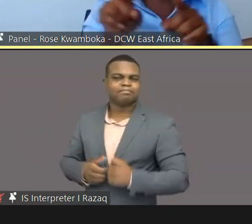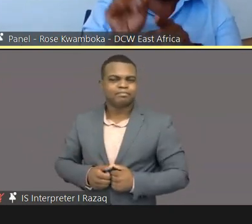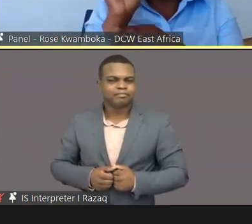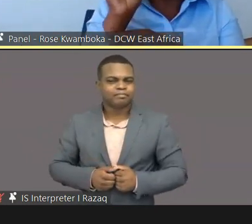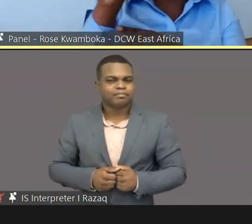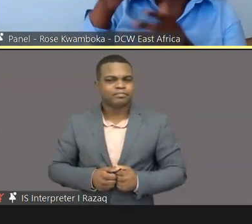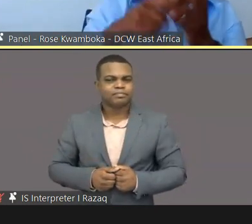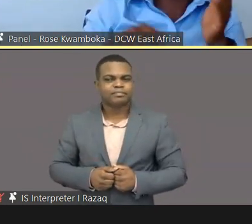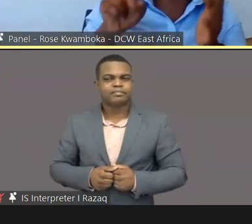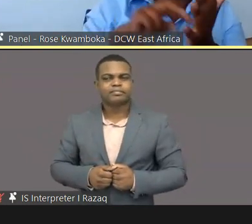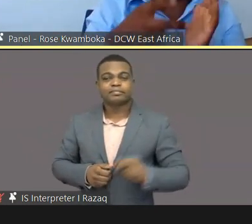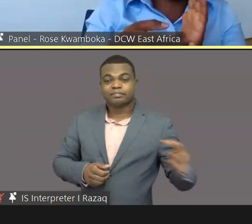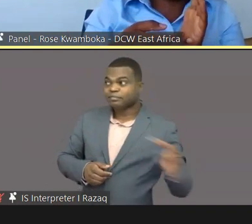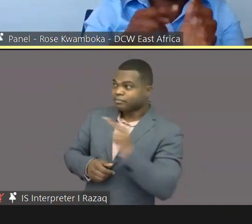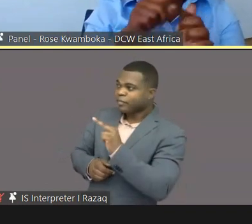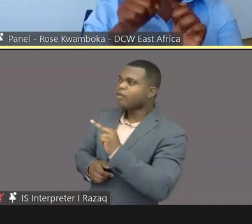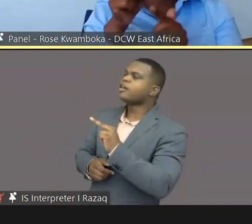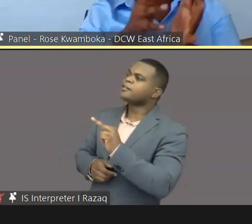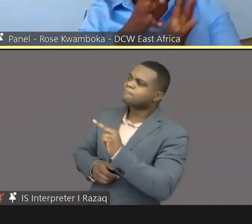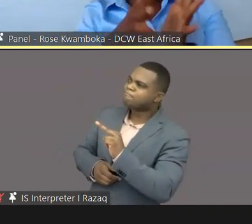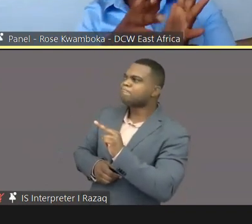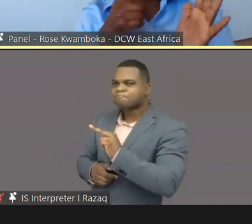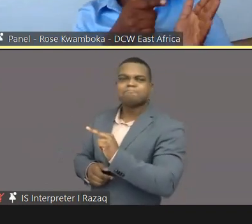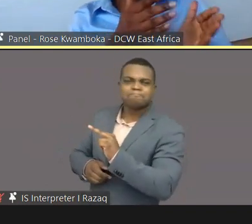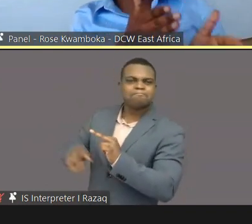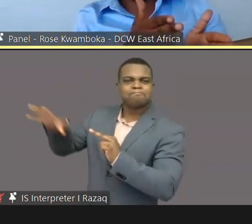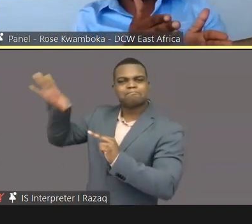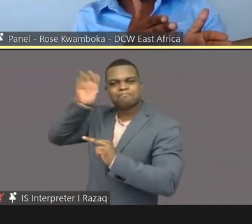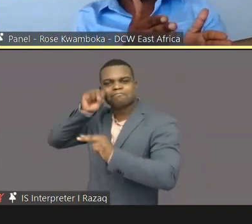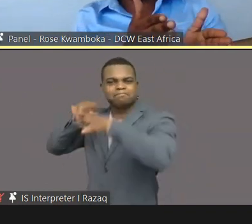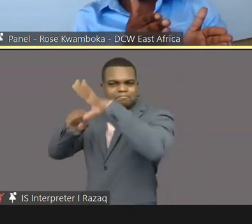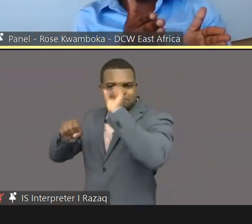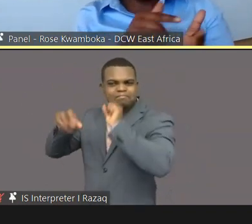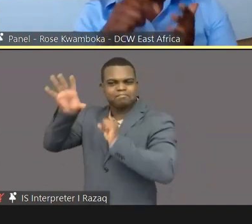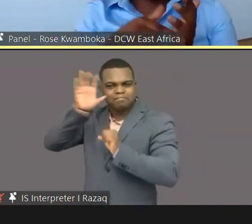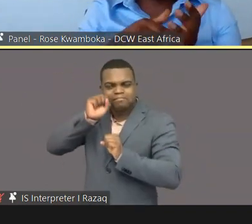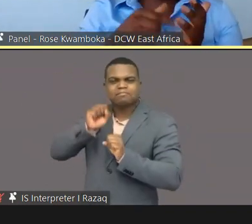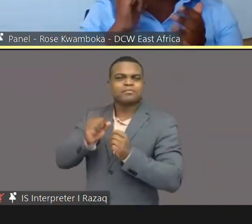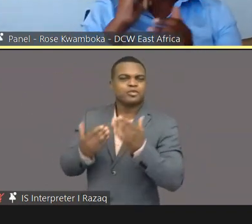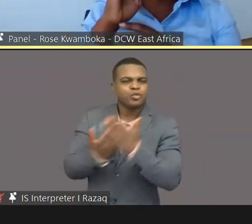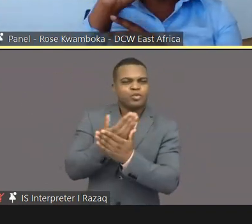day, and even might ask you what you mean when you sign this way.